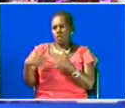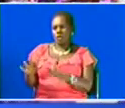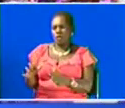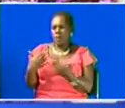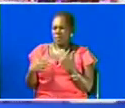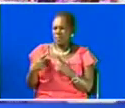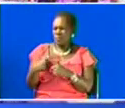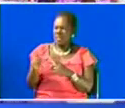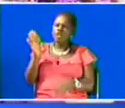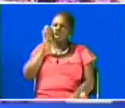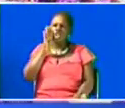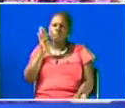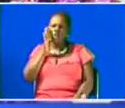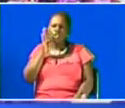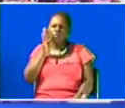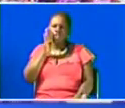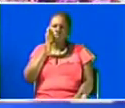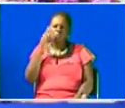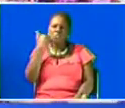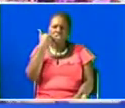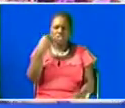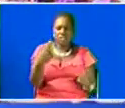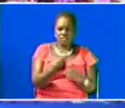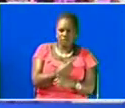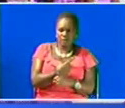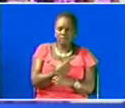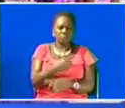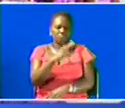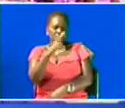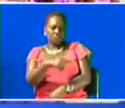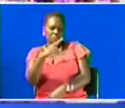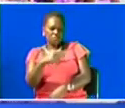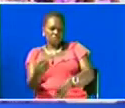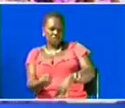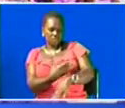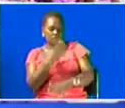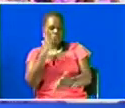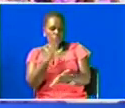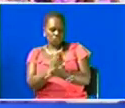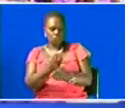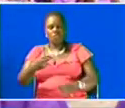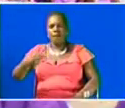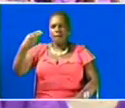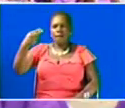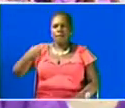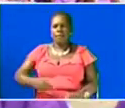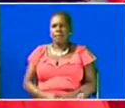start talking that, oh, maybe she has this disease or that disease. So the stigma around cancer is still very high.